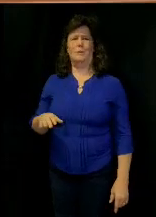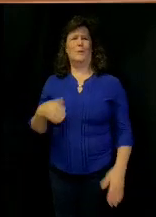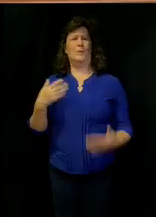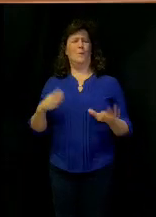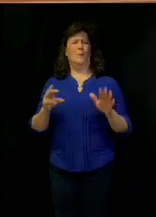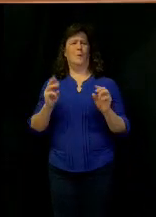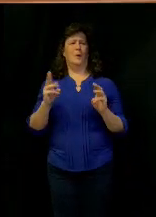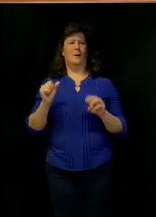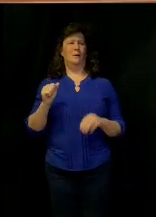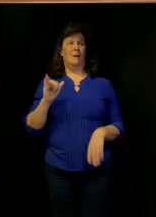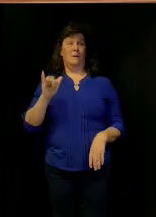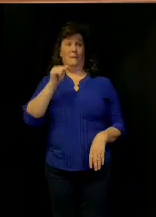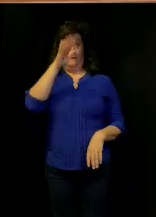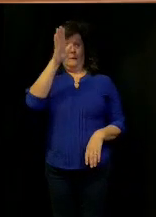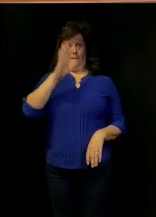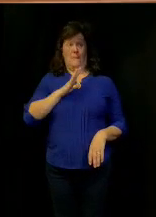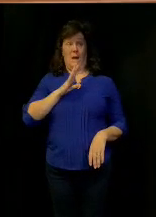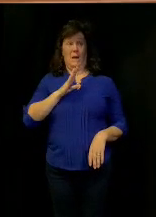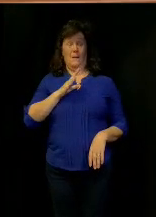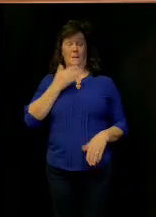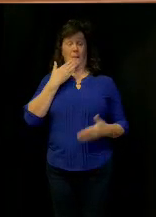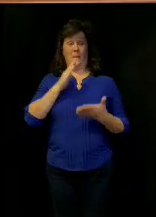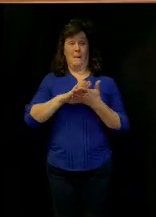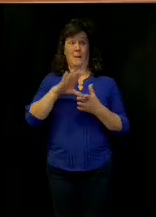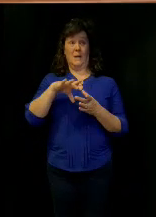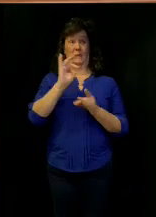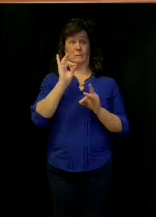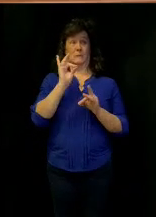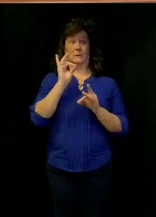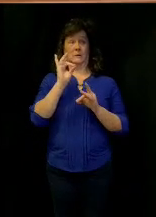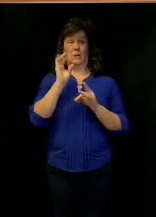Then the man with the evil spirit leaped on him,